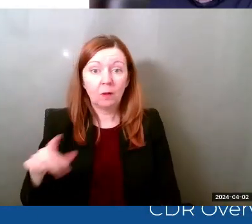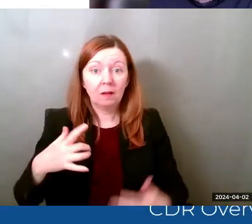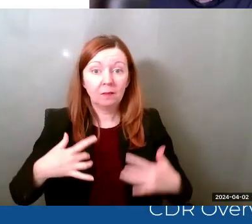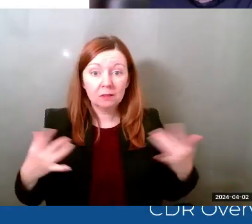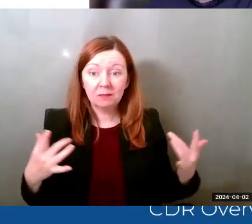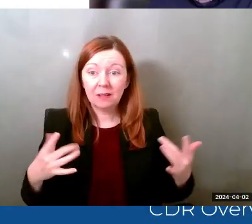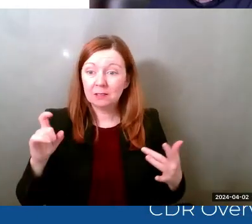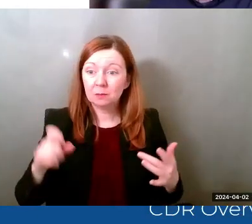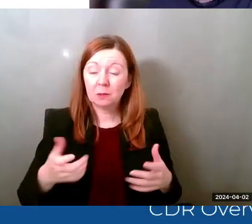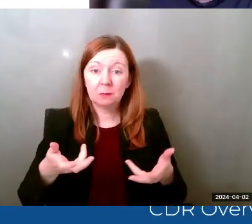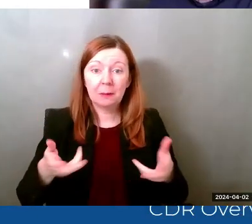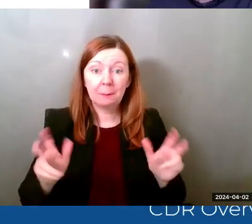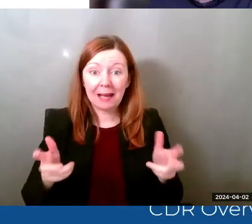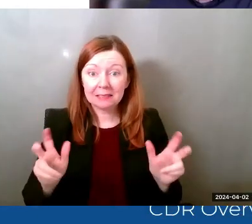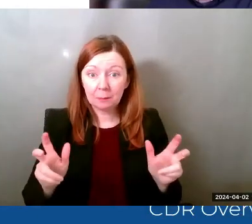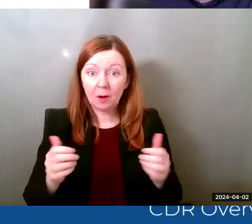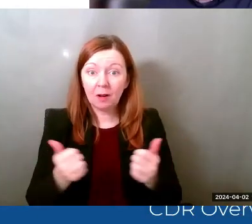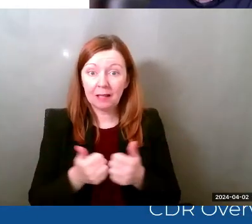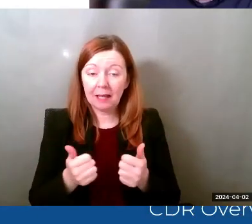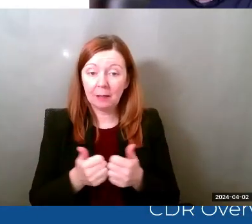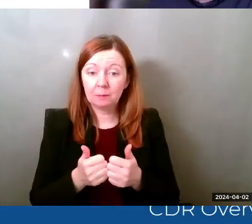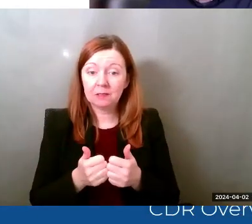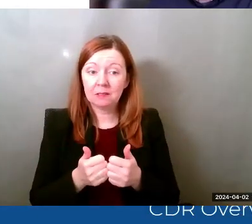be basketball games, which leaves